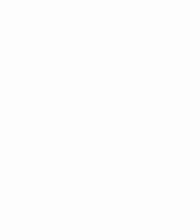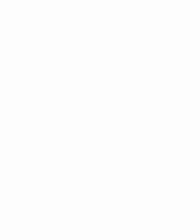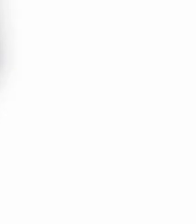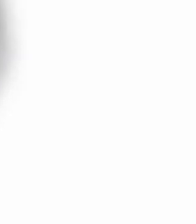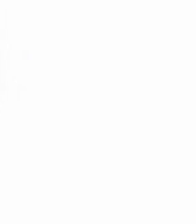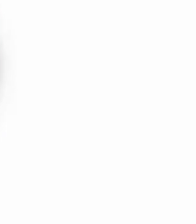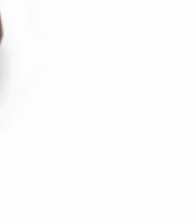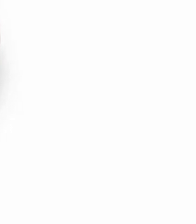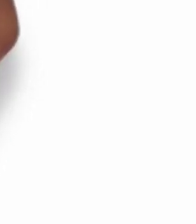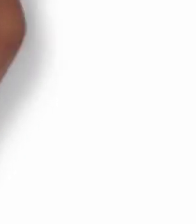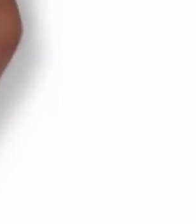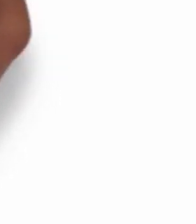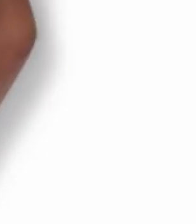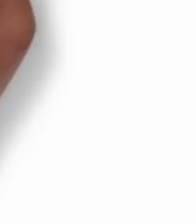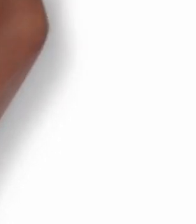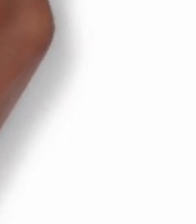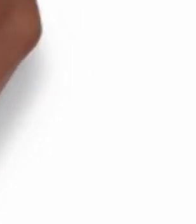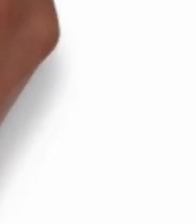without